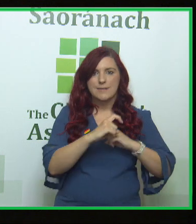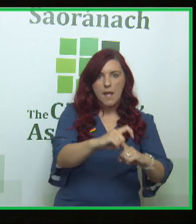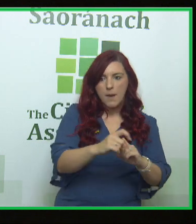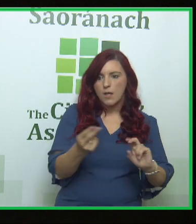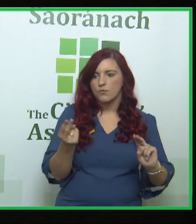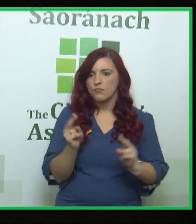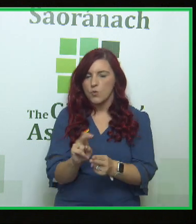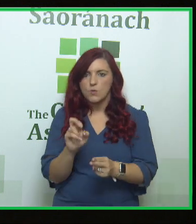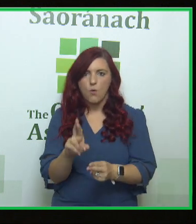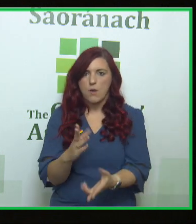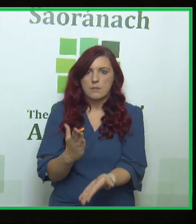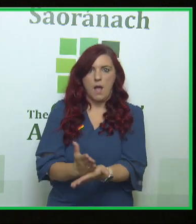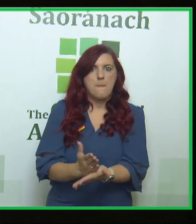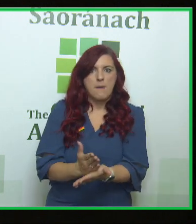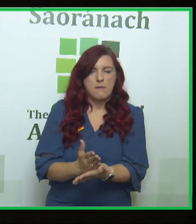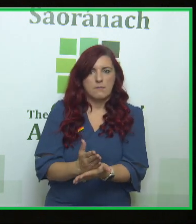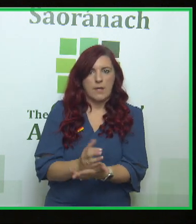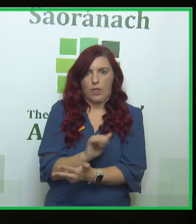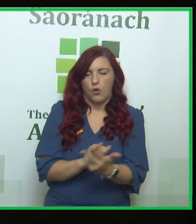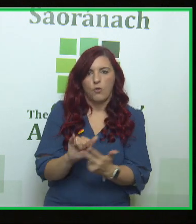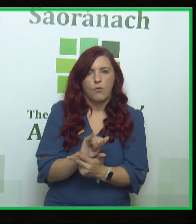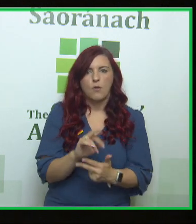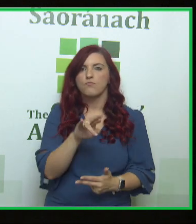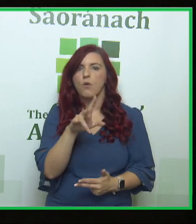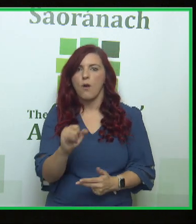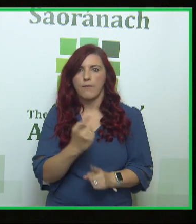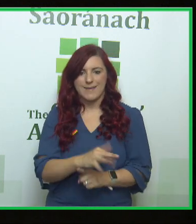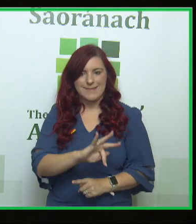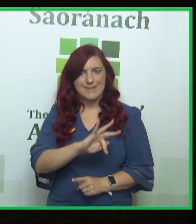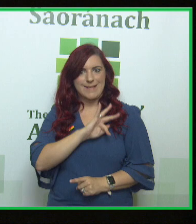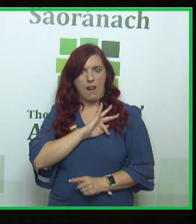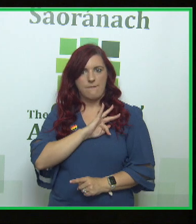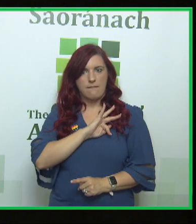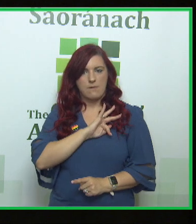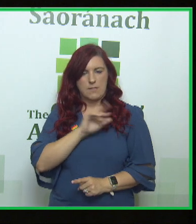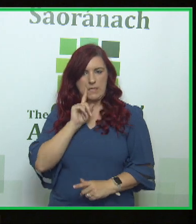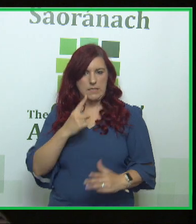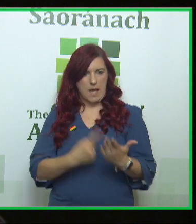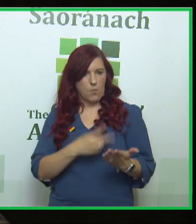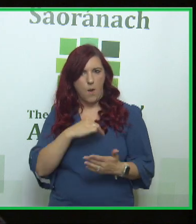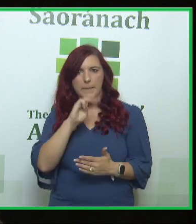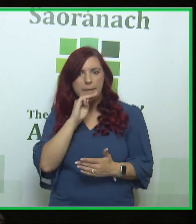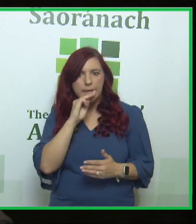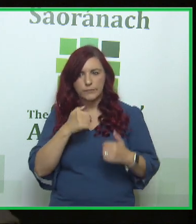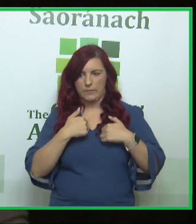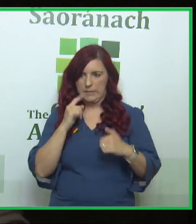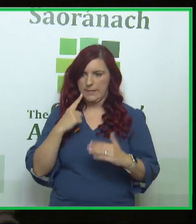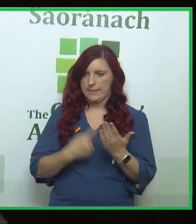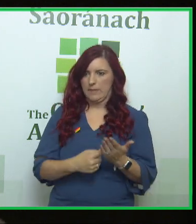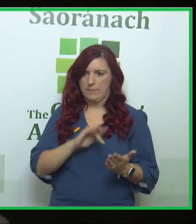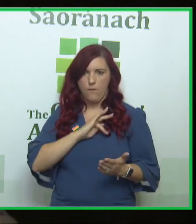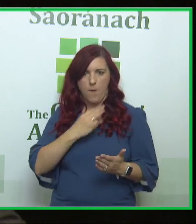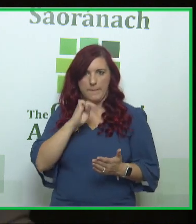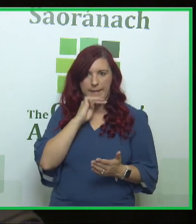or abstain, and recovery is a self-defined term, so people decide themselves when they're in